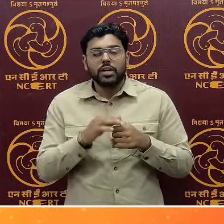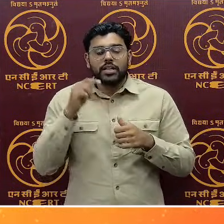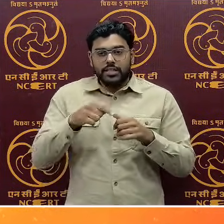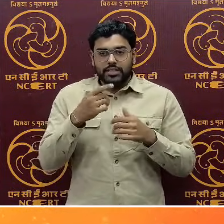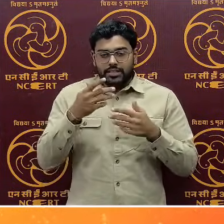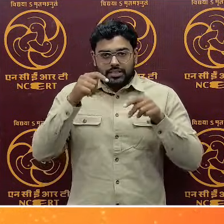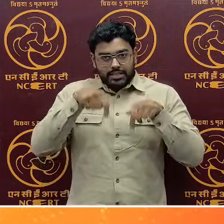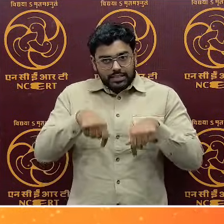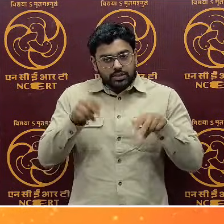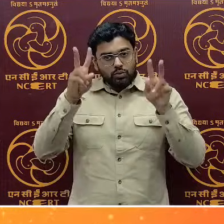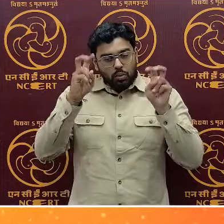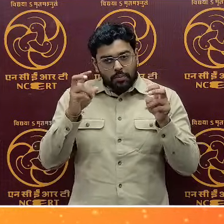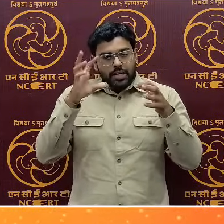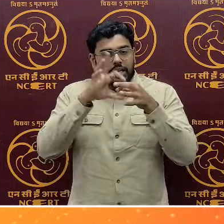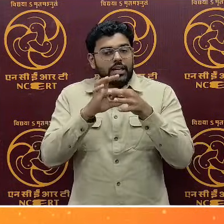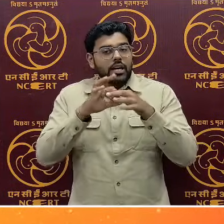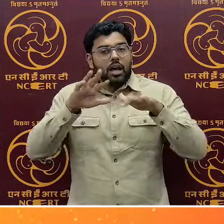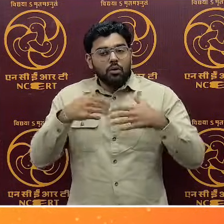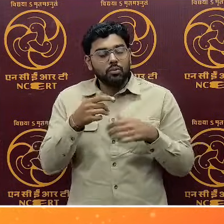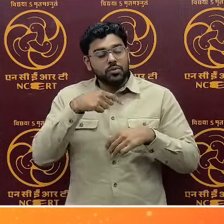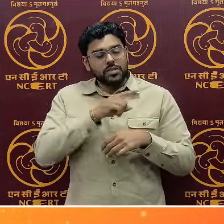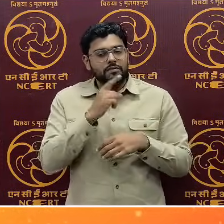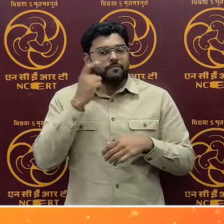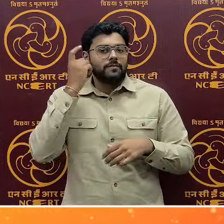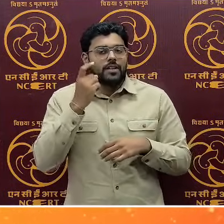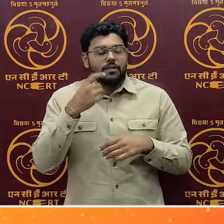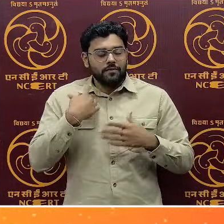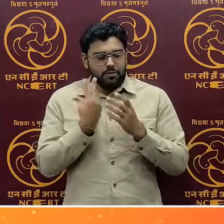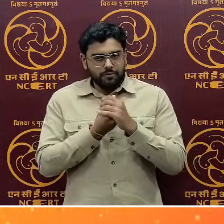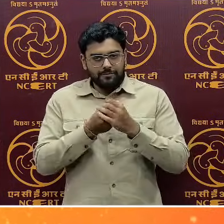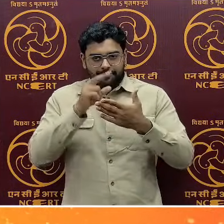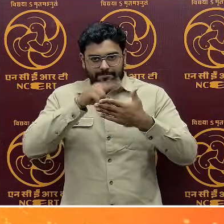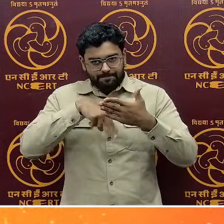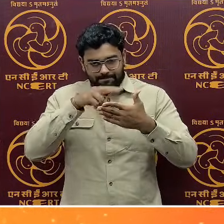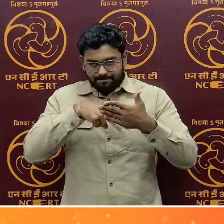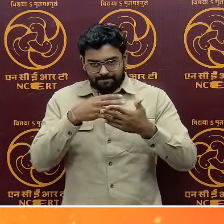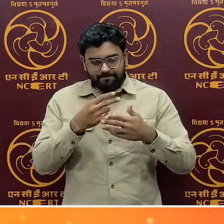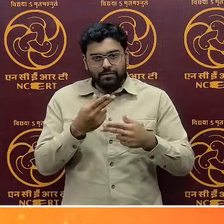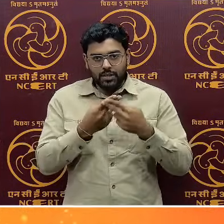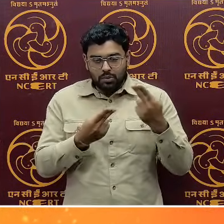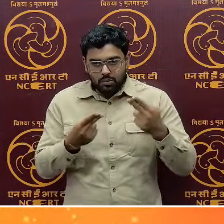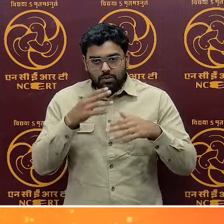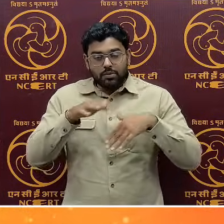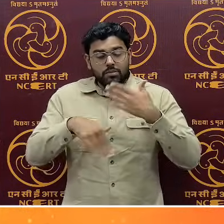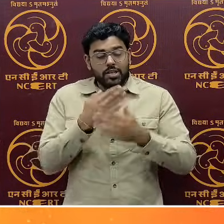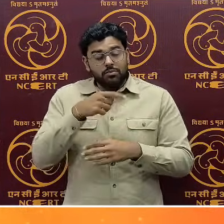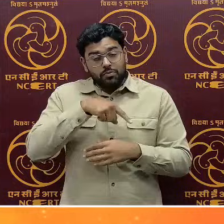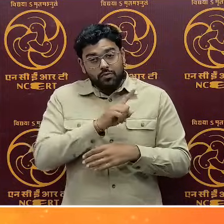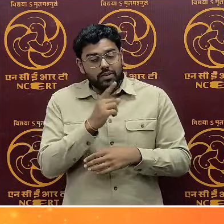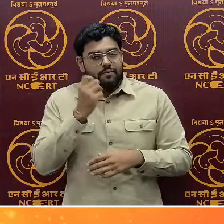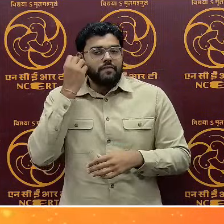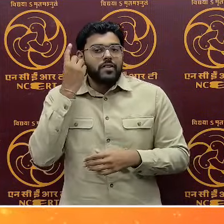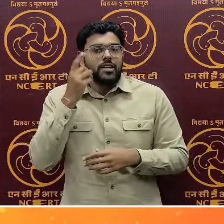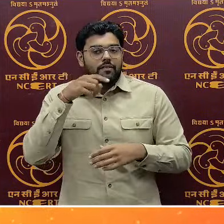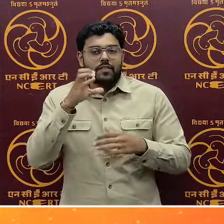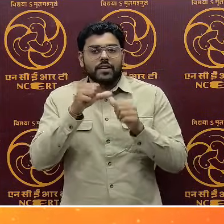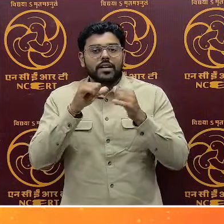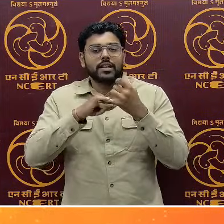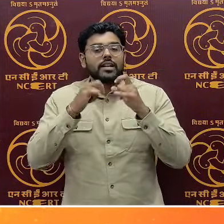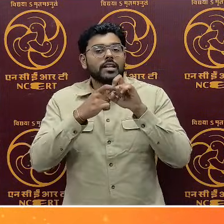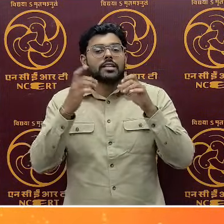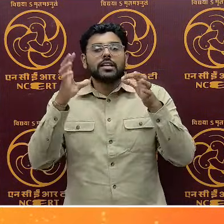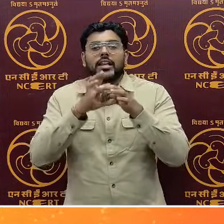in this title, you have to figure it out. We will read the text and then you will understand which case are we referring